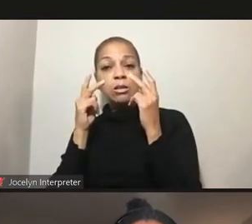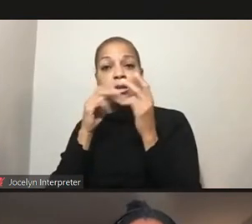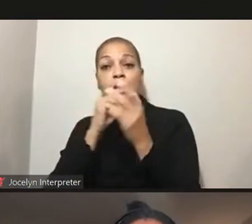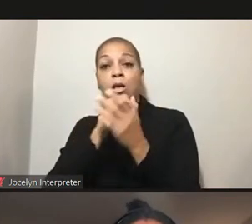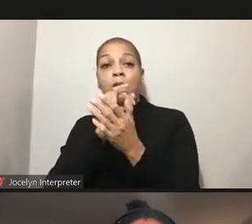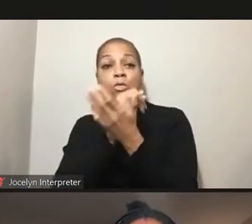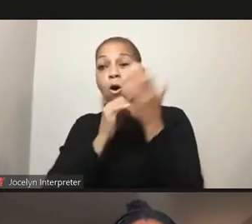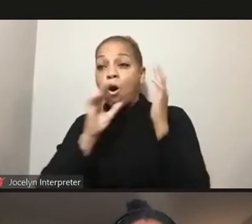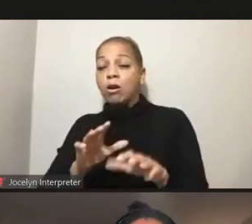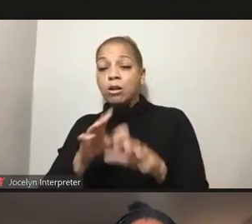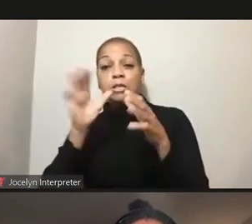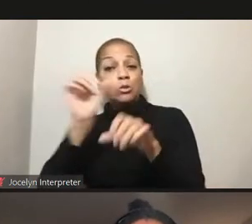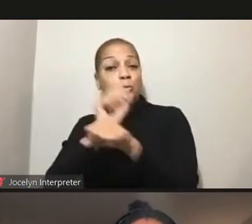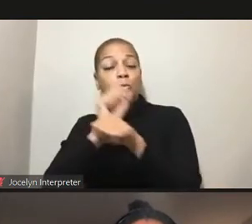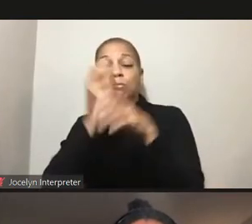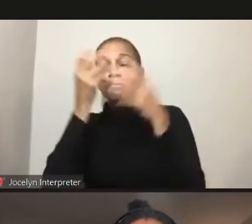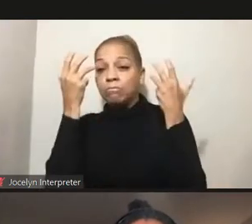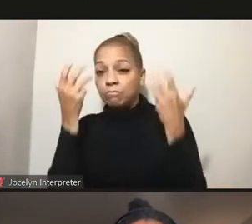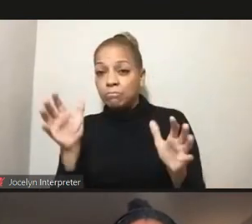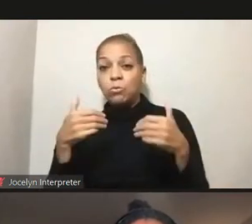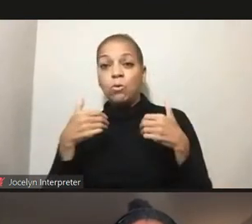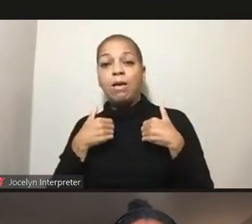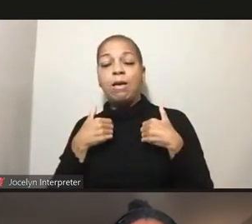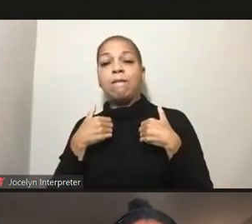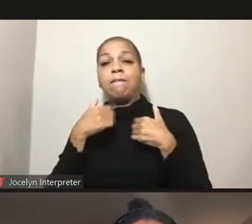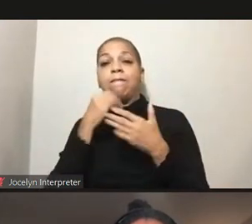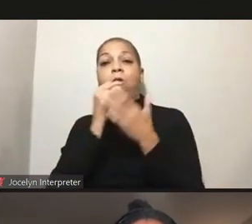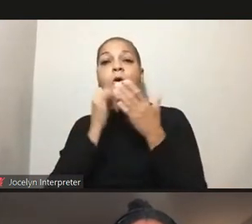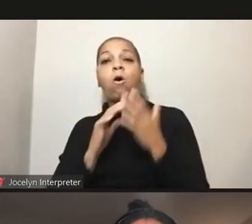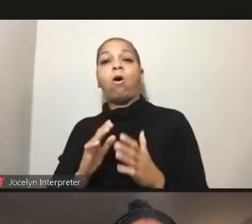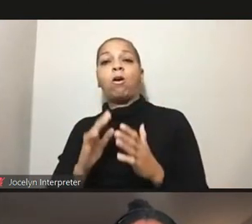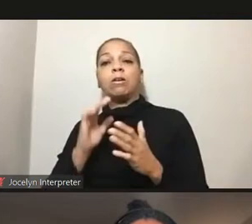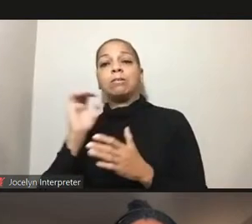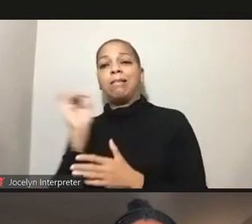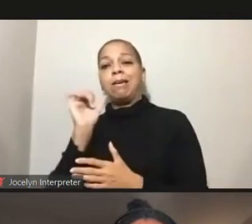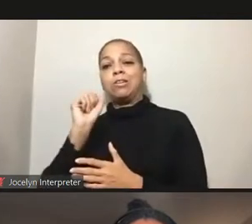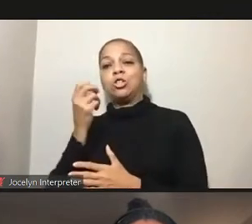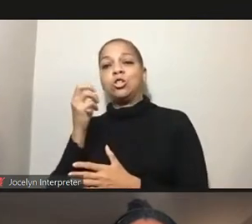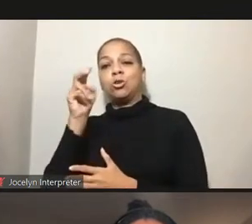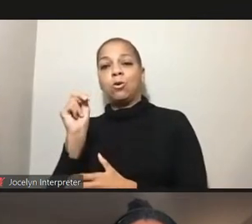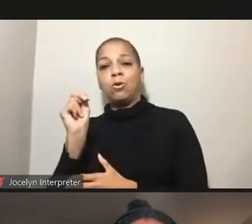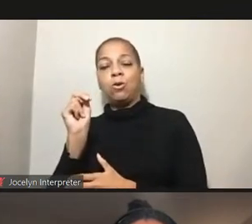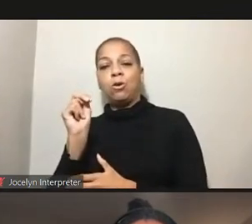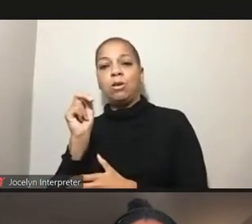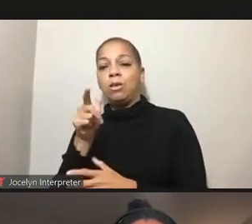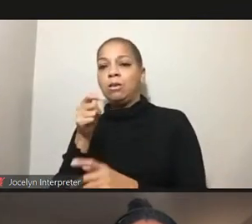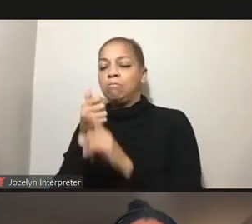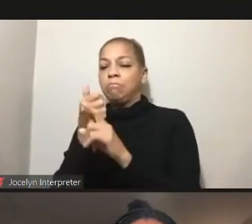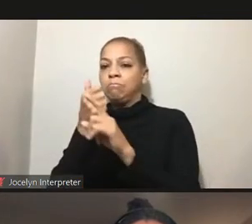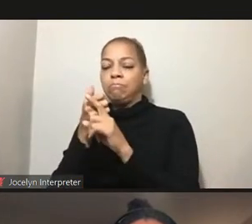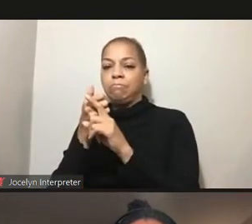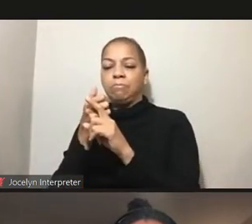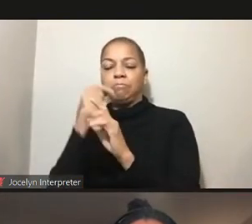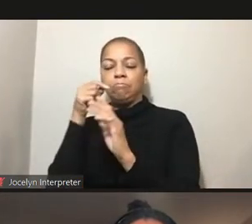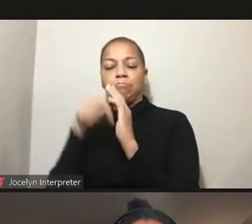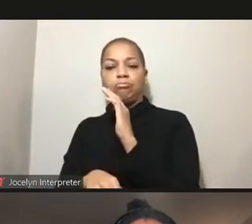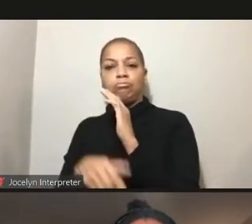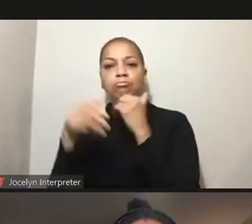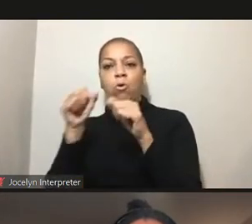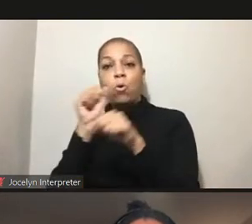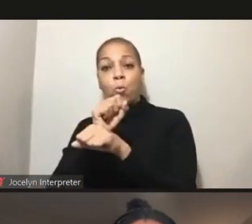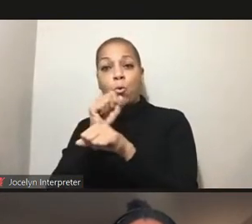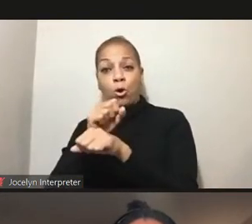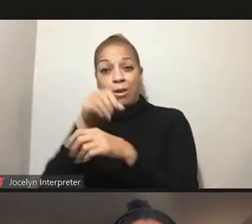work. And when you have an artist like Shaun, who is actually incredibly adept at working in and